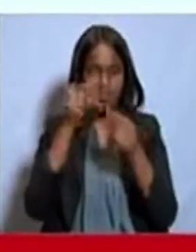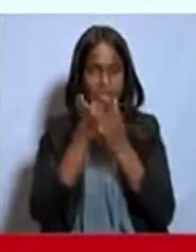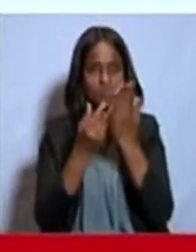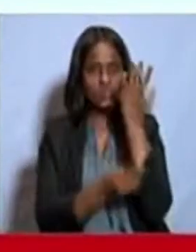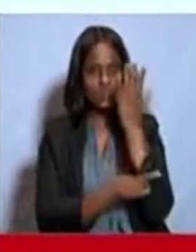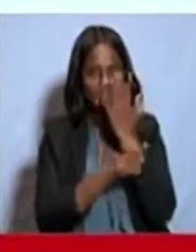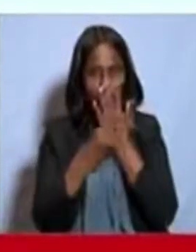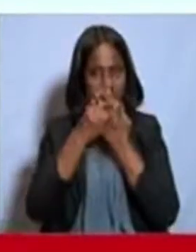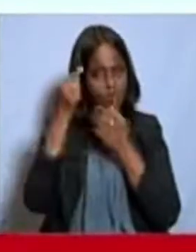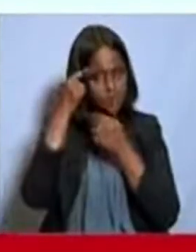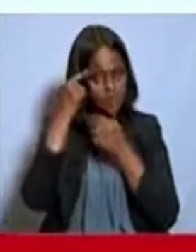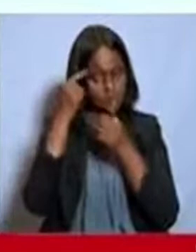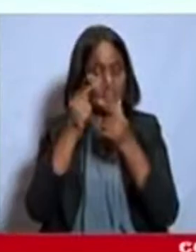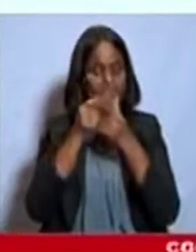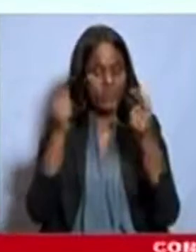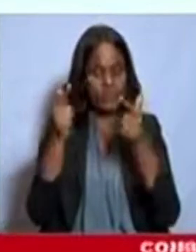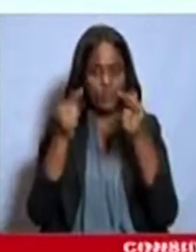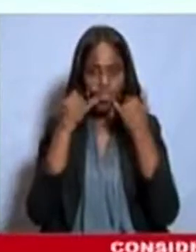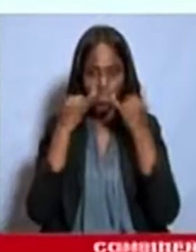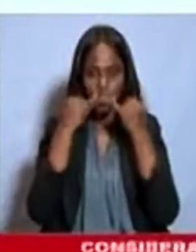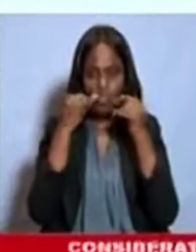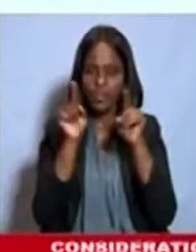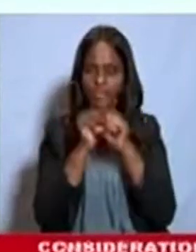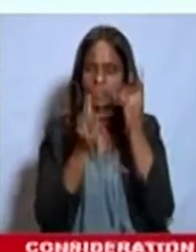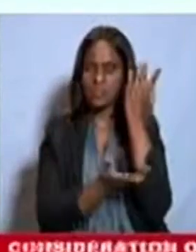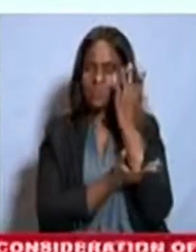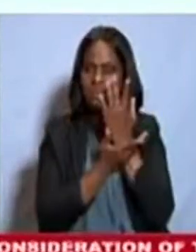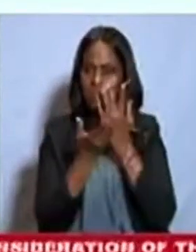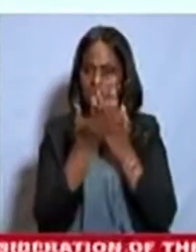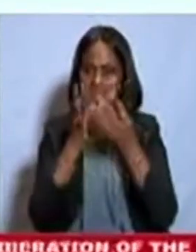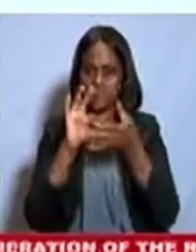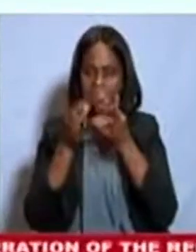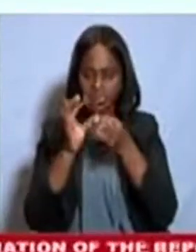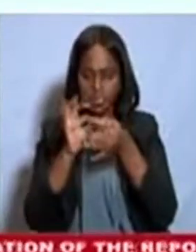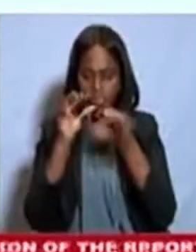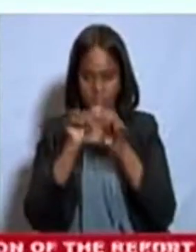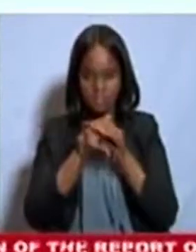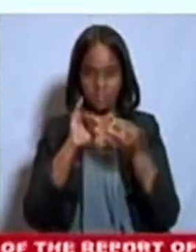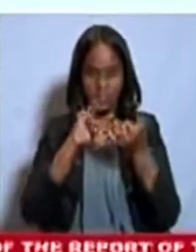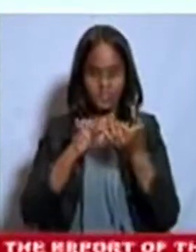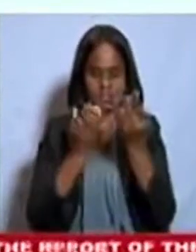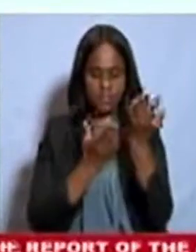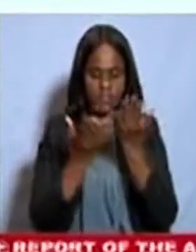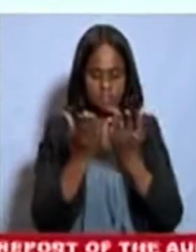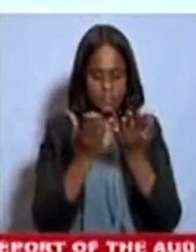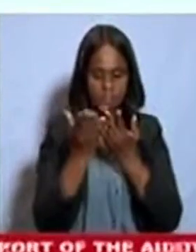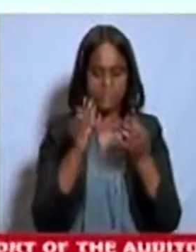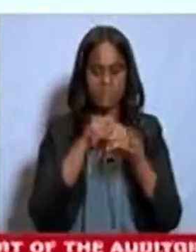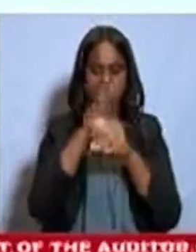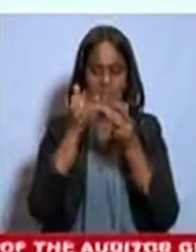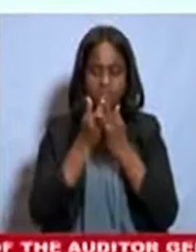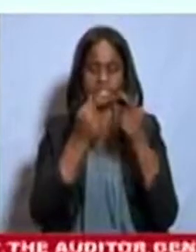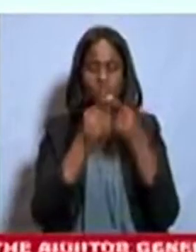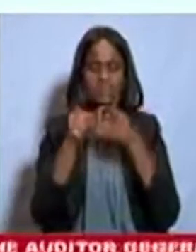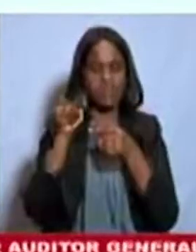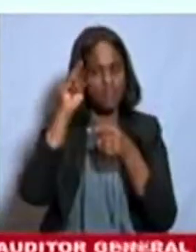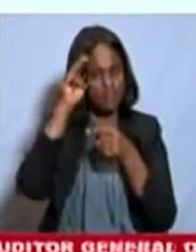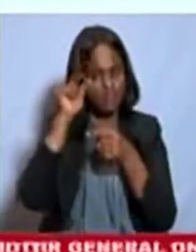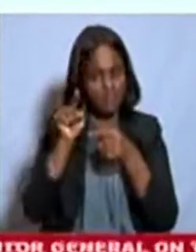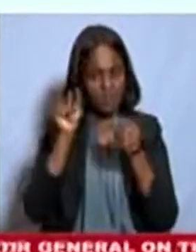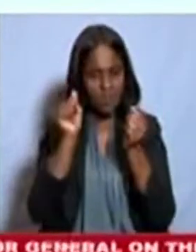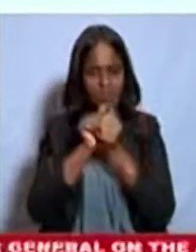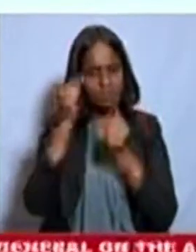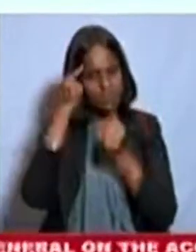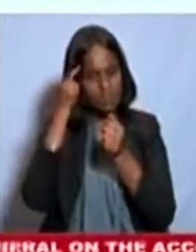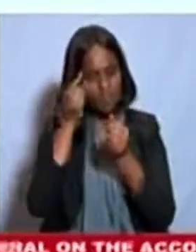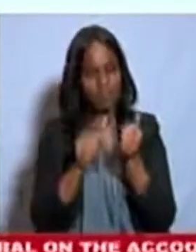a government-wide database in order to enhance coordination in the provision of social services across various ministries and